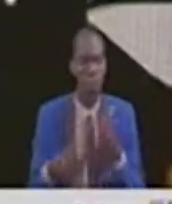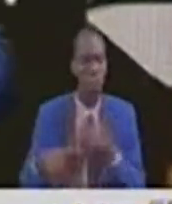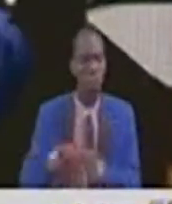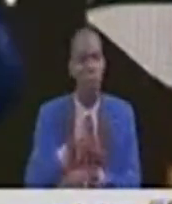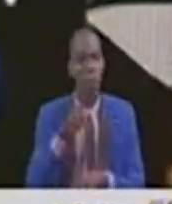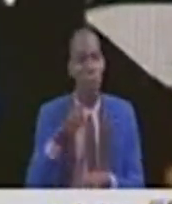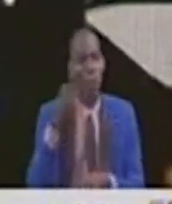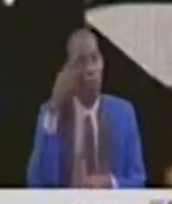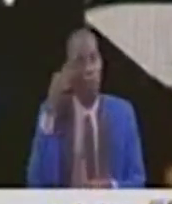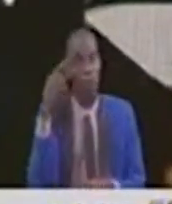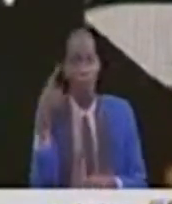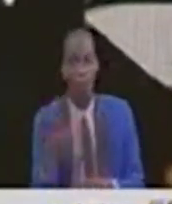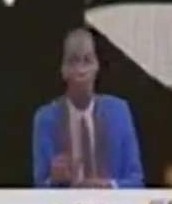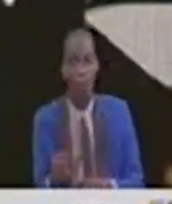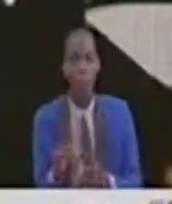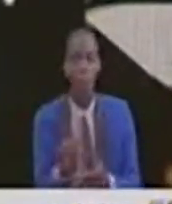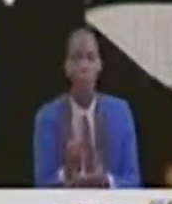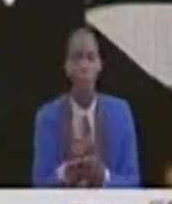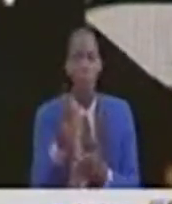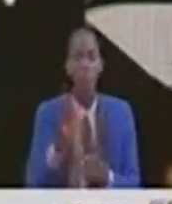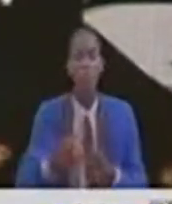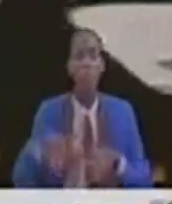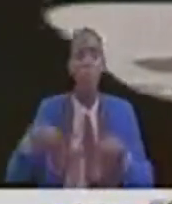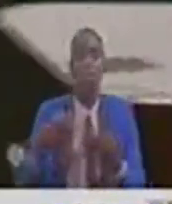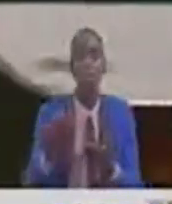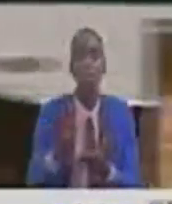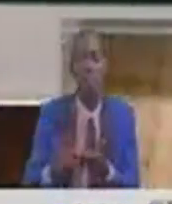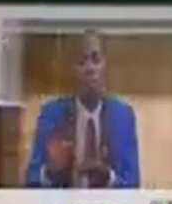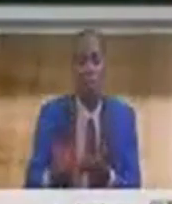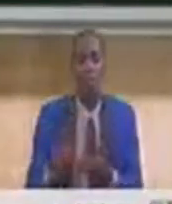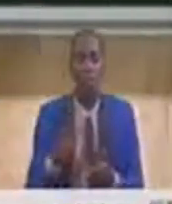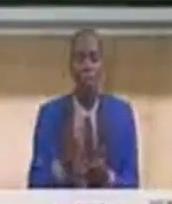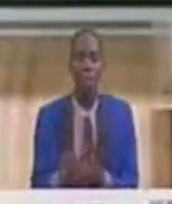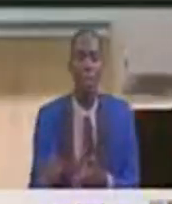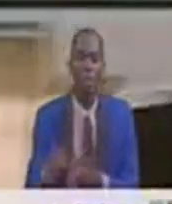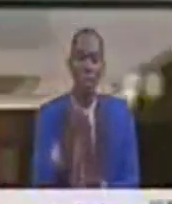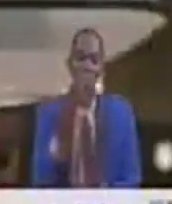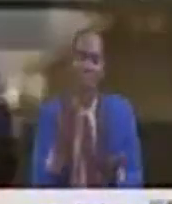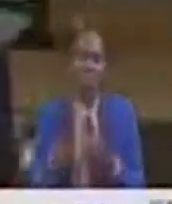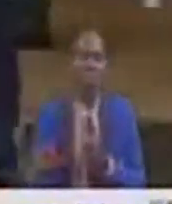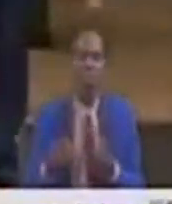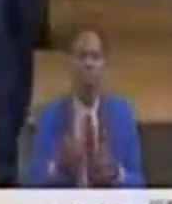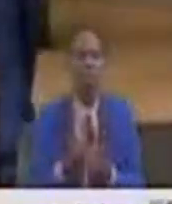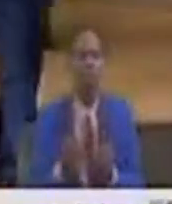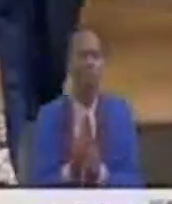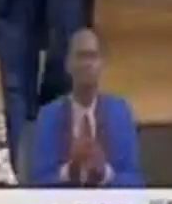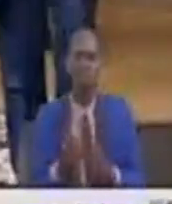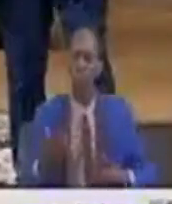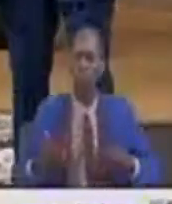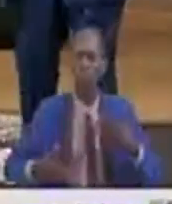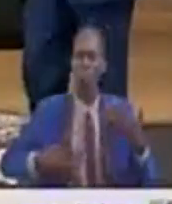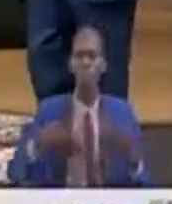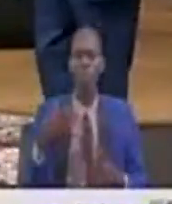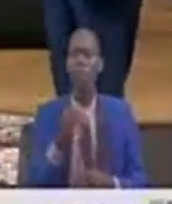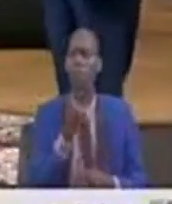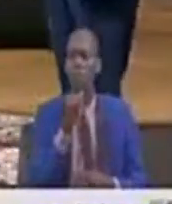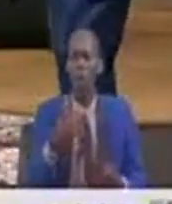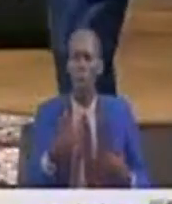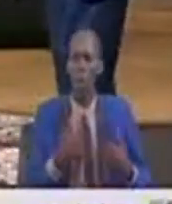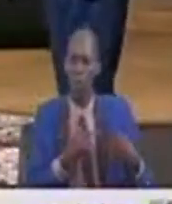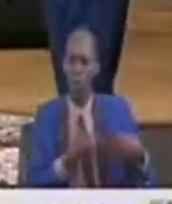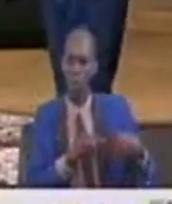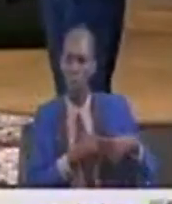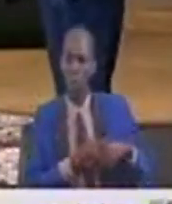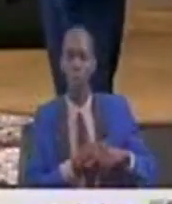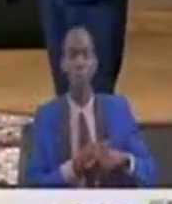soul as they that must give account, that they might do it with joy and not with grief. When last did